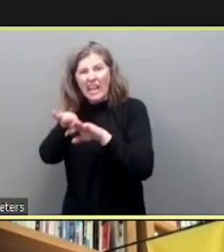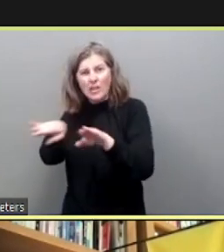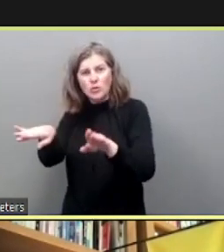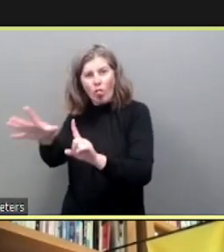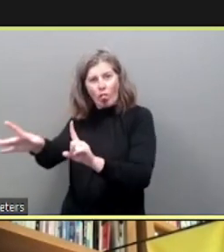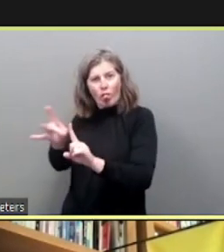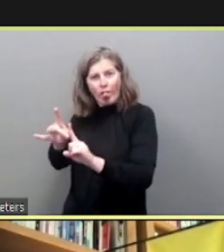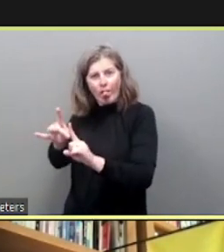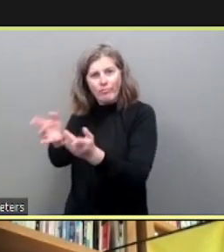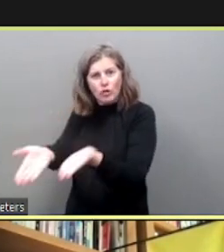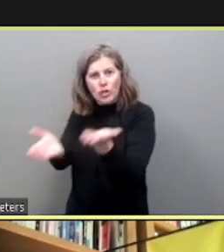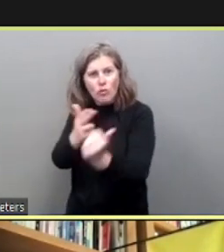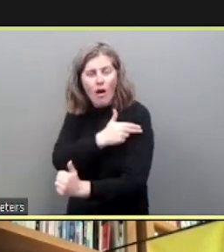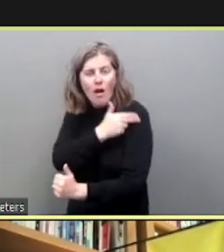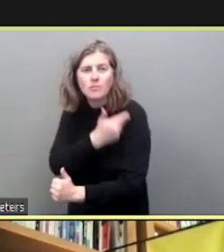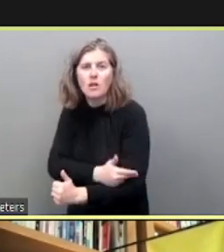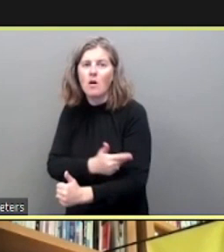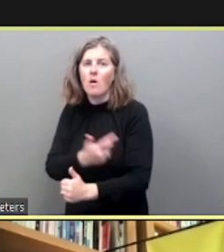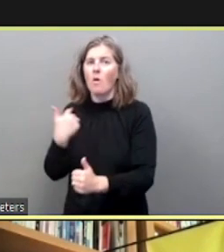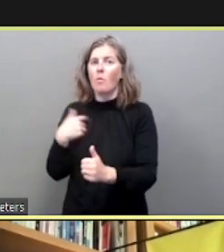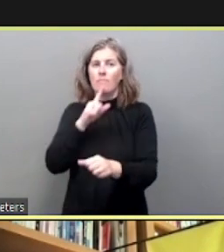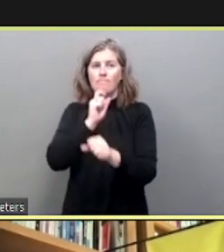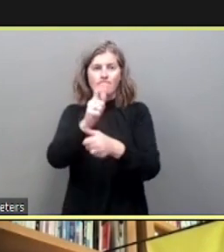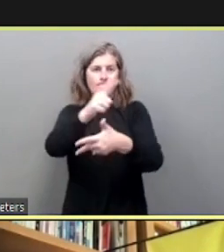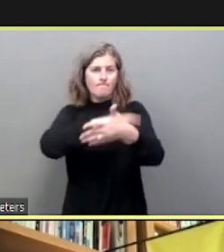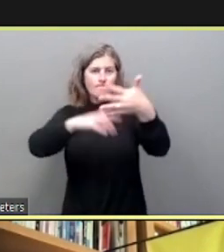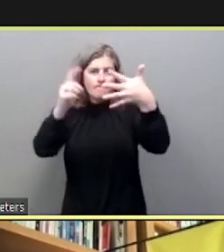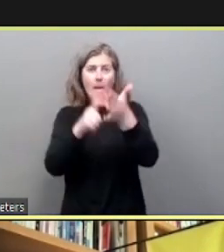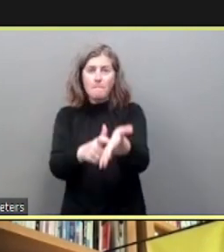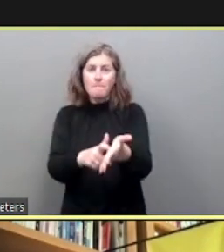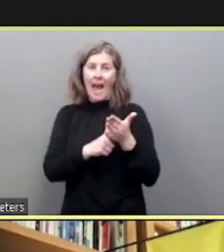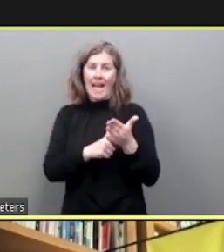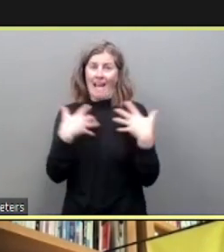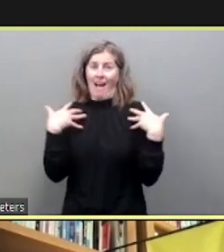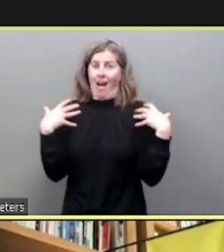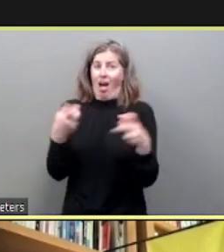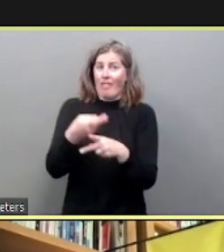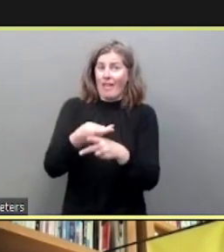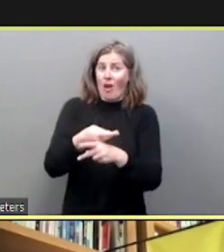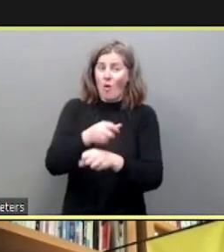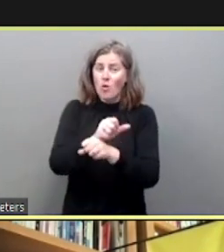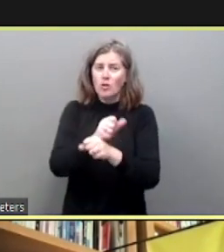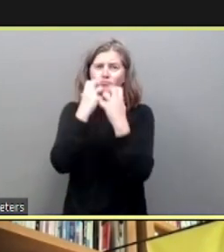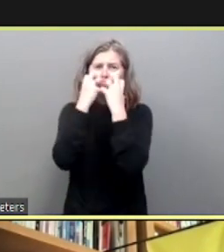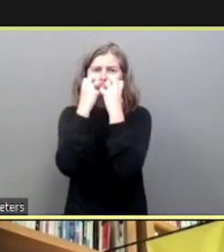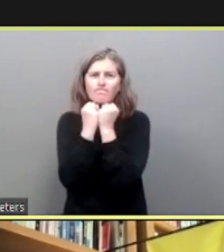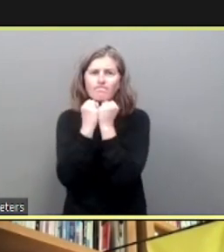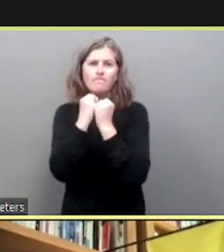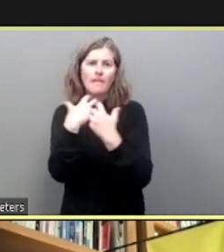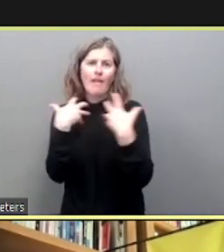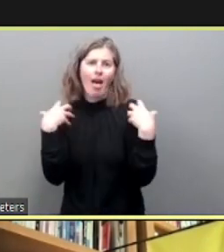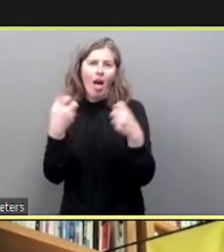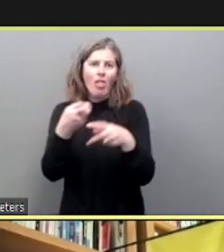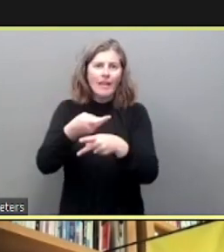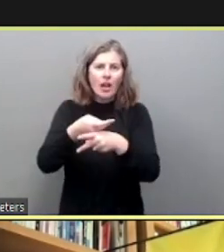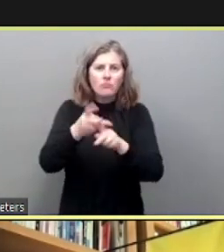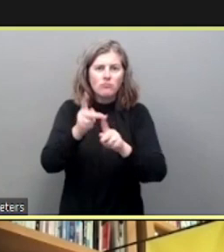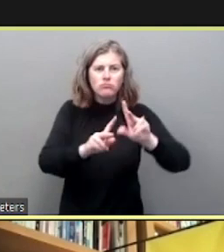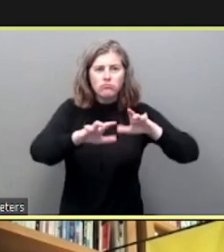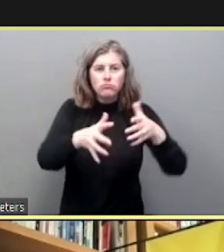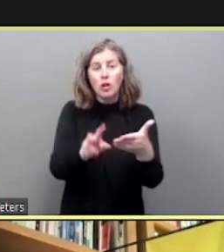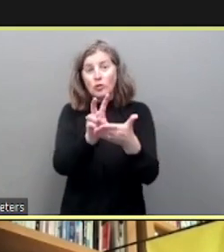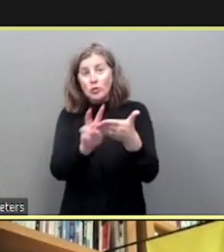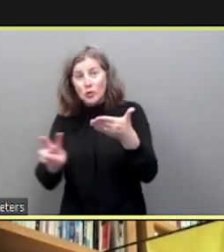being hospitalized. We mandated healthcare worker vaccines to preserve our healthcare workforce. 2 weeks